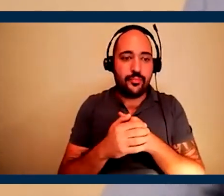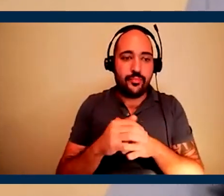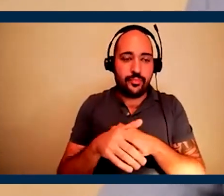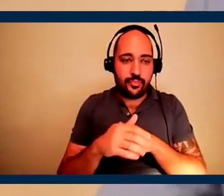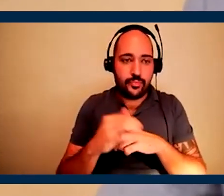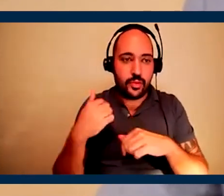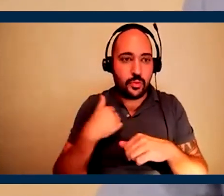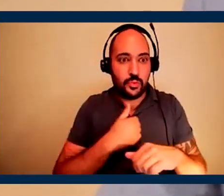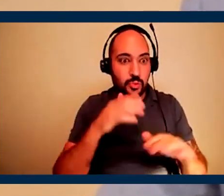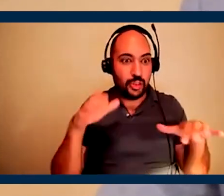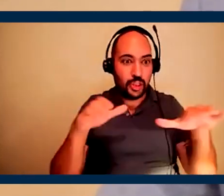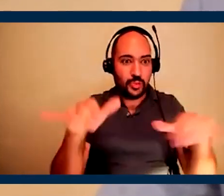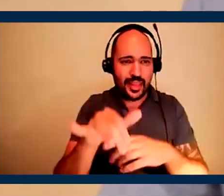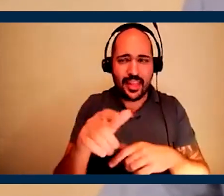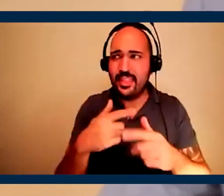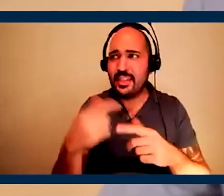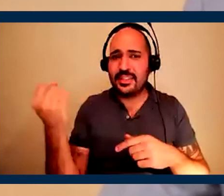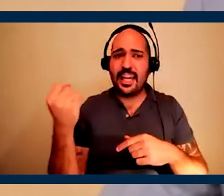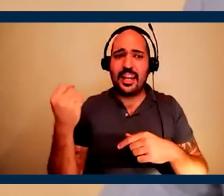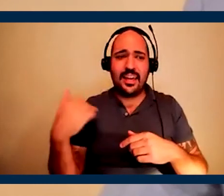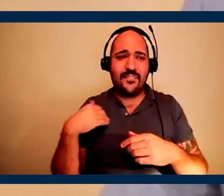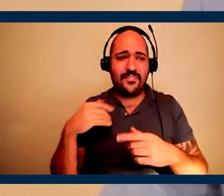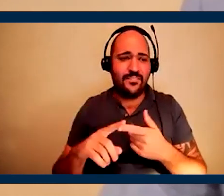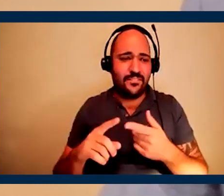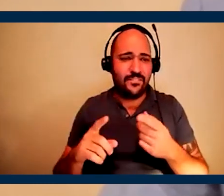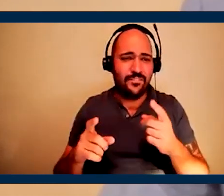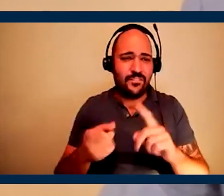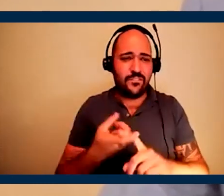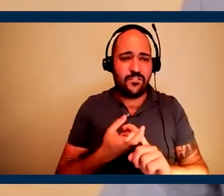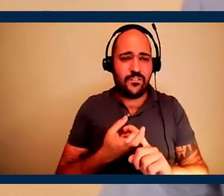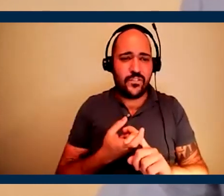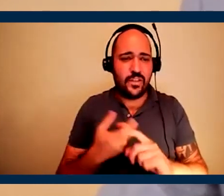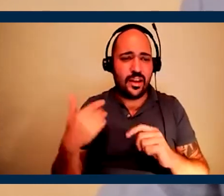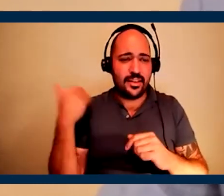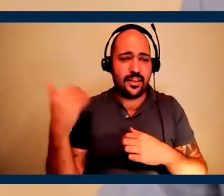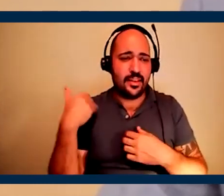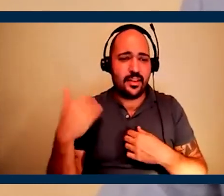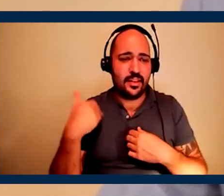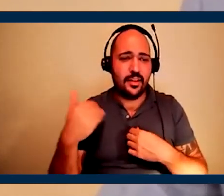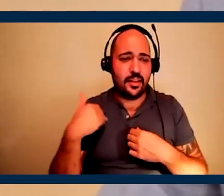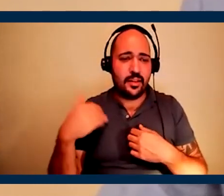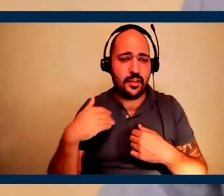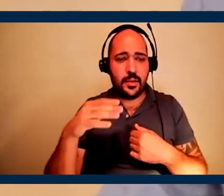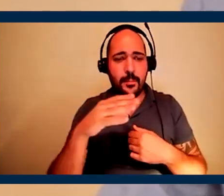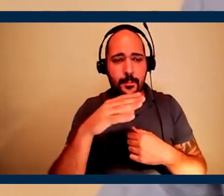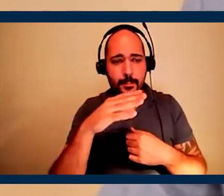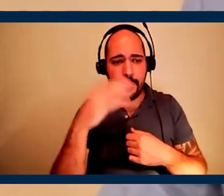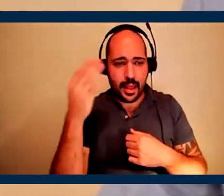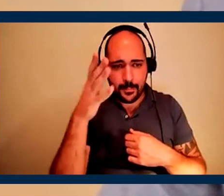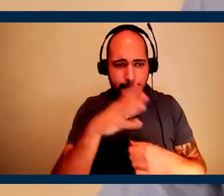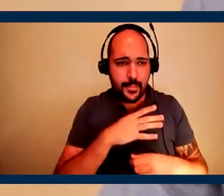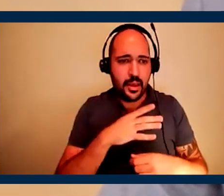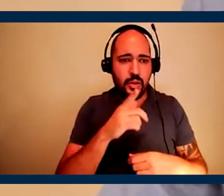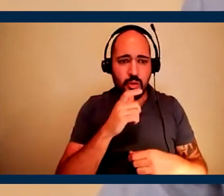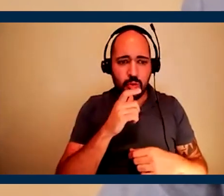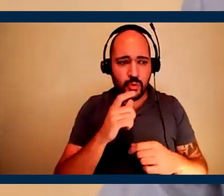We're going to do that. I think on Saturday, we have a friend, young Black brother who is headed off